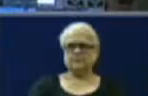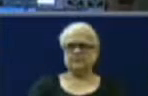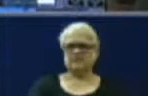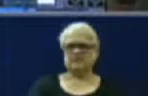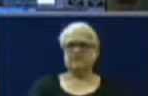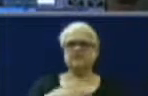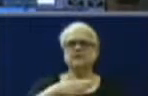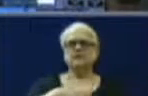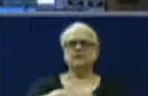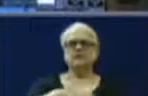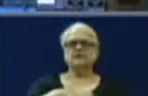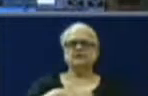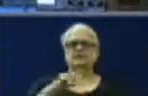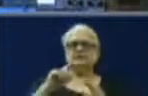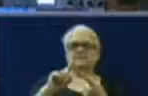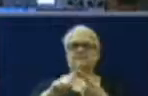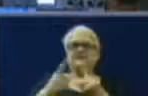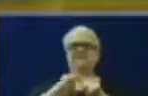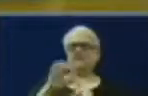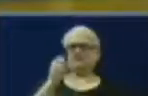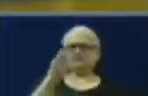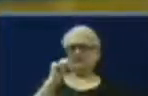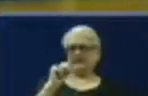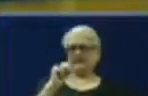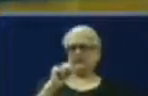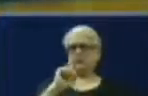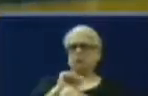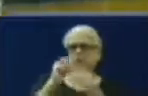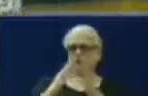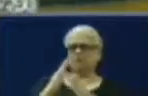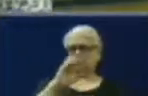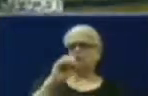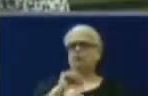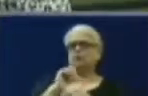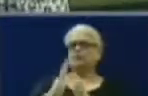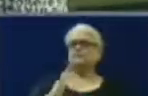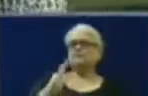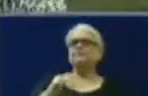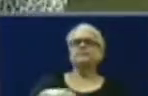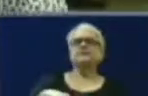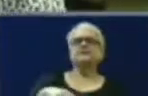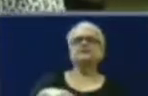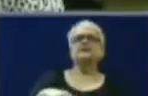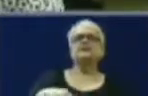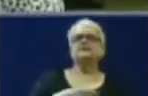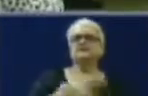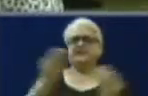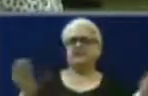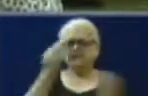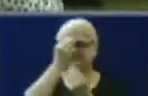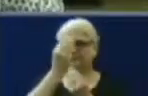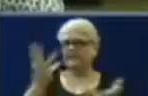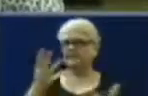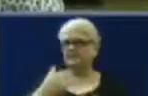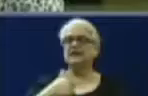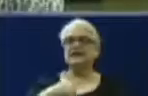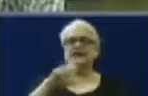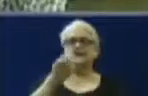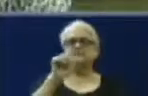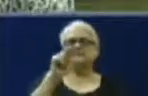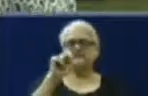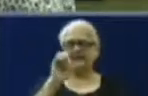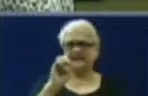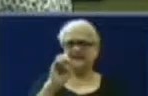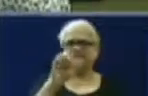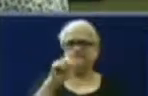My colleague Shanda is going to pass out a little information. Thank you. Good evening, board members, Board Chair Jones and Dr. Hargens. I am Deanne Flaherty, the